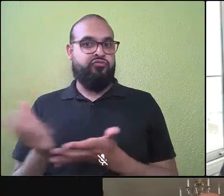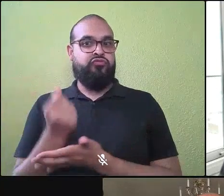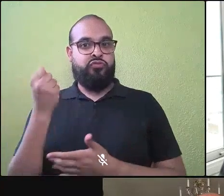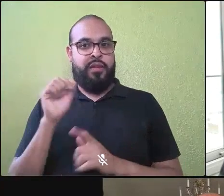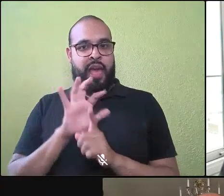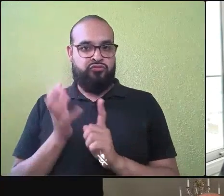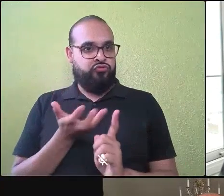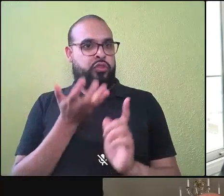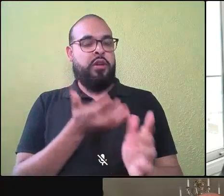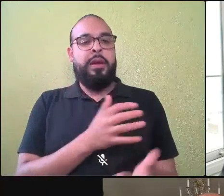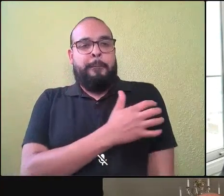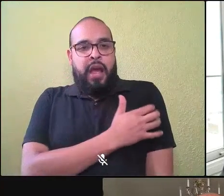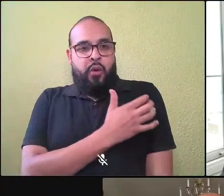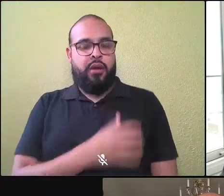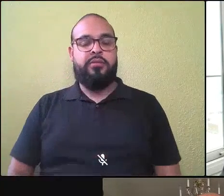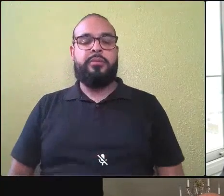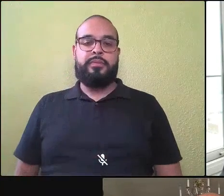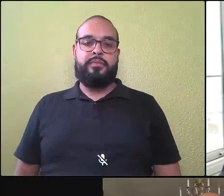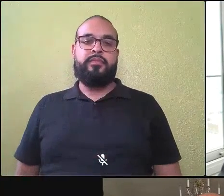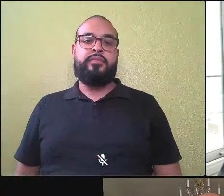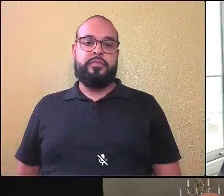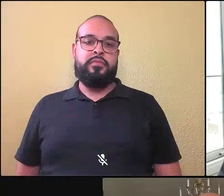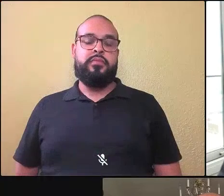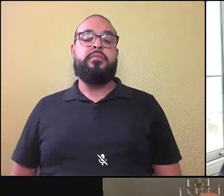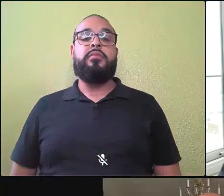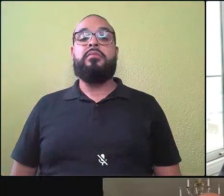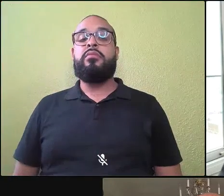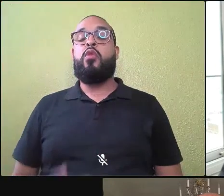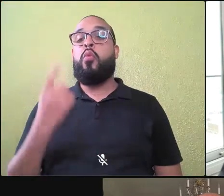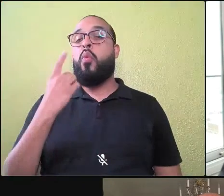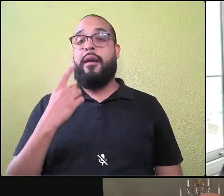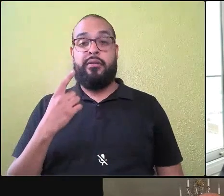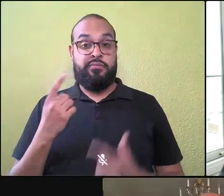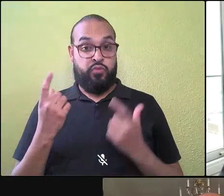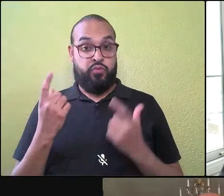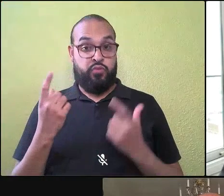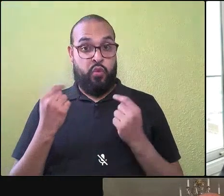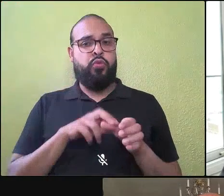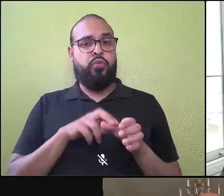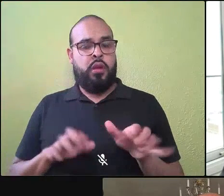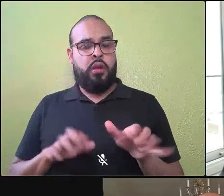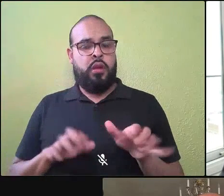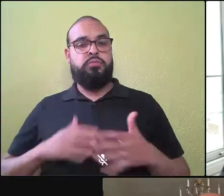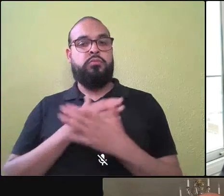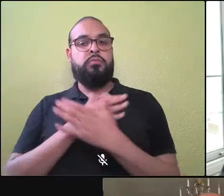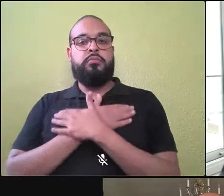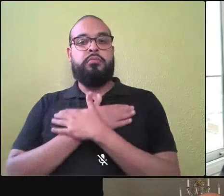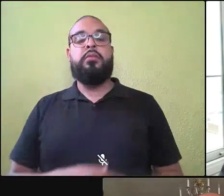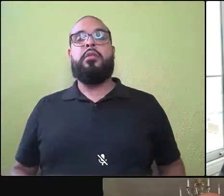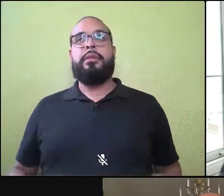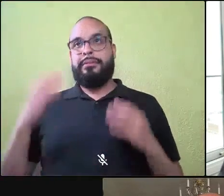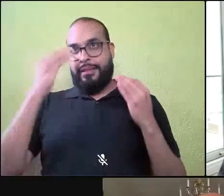weird when I say it out loud, one of the things that I do to kind of step back is thinking about how I develop the next generation